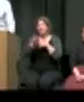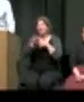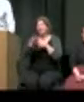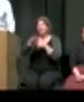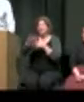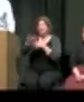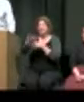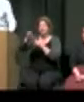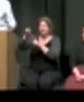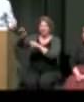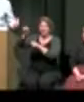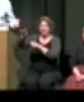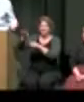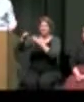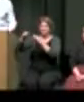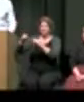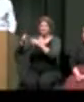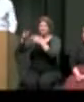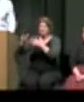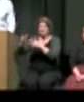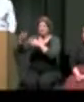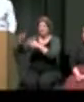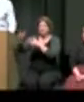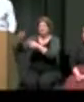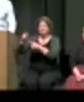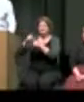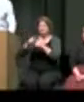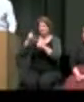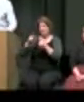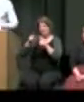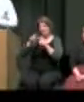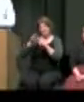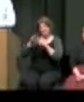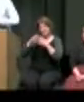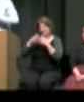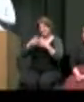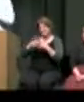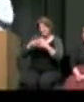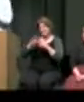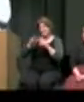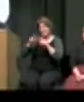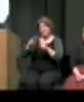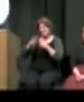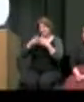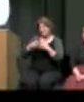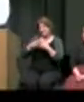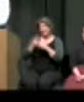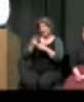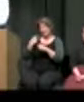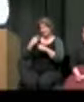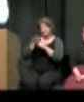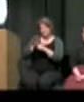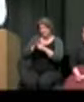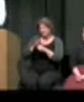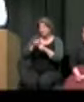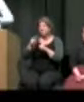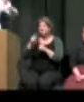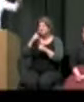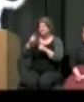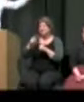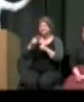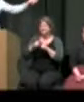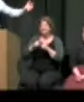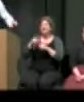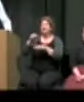placement areas. So we tested a pump last week to just pump it from the moment it gets injected